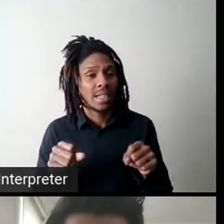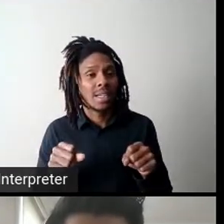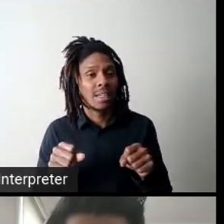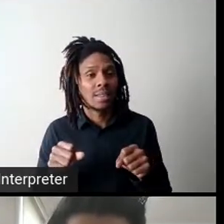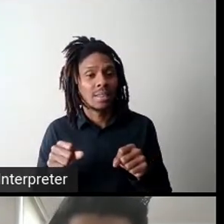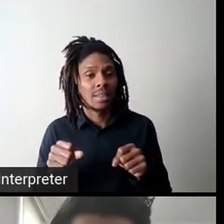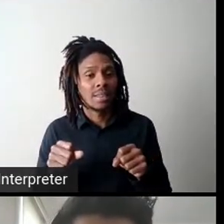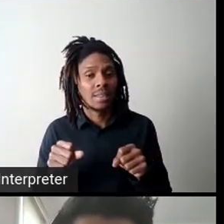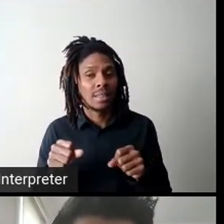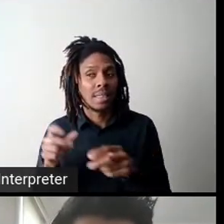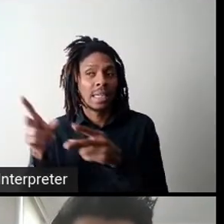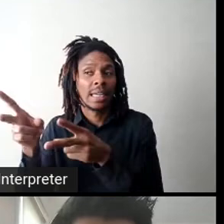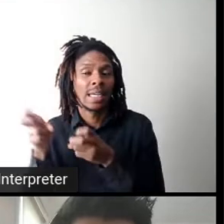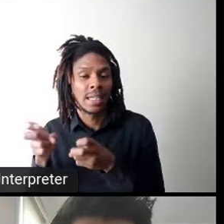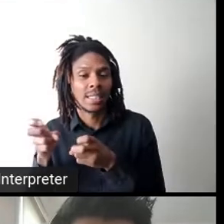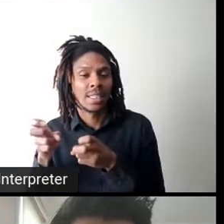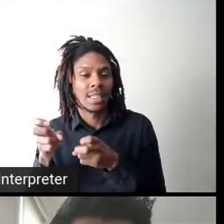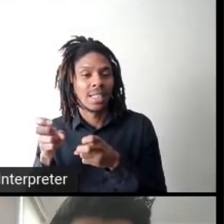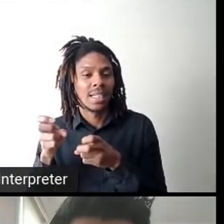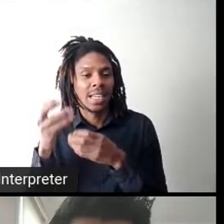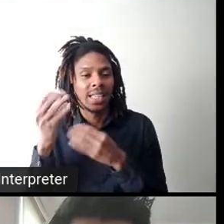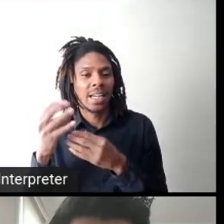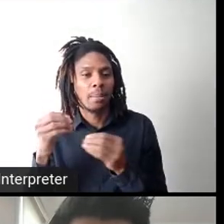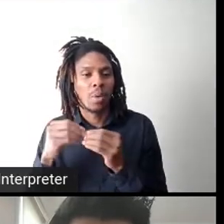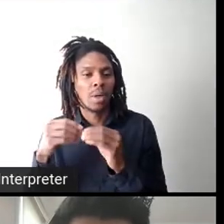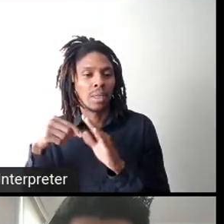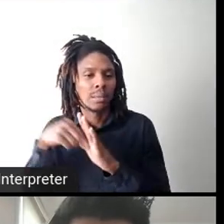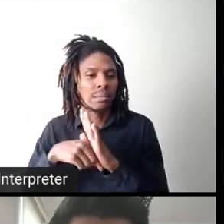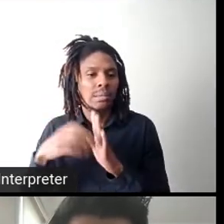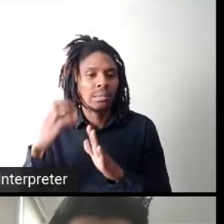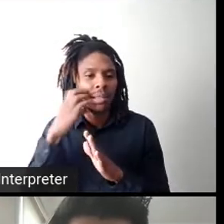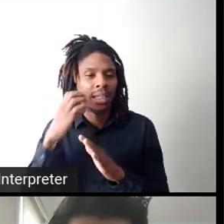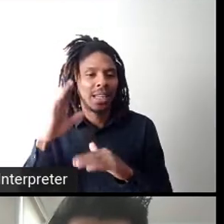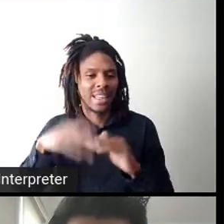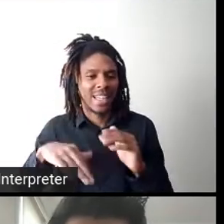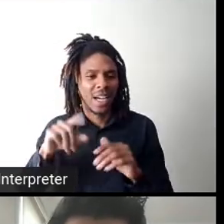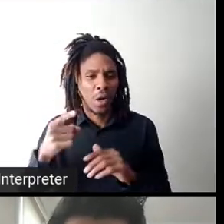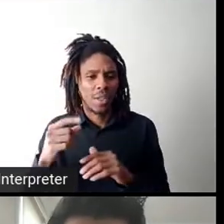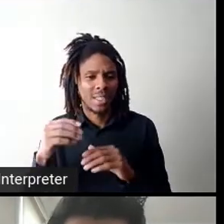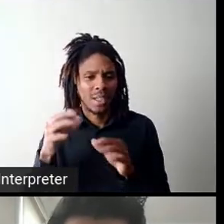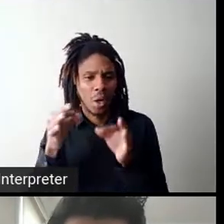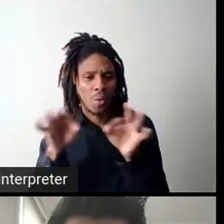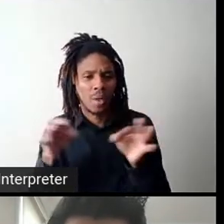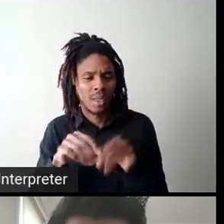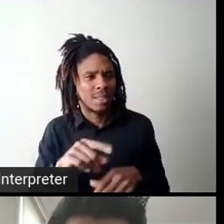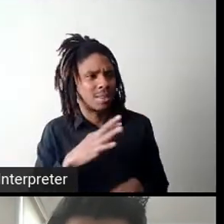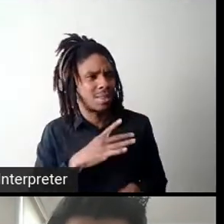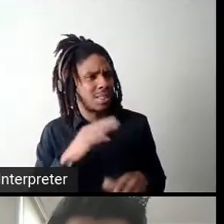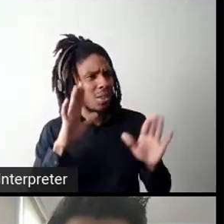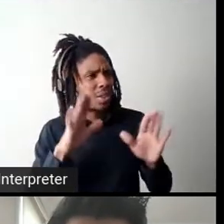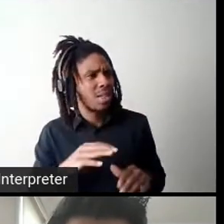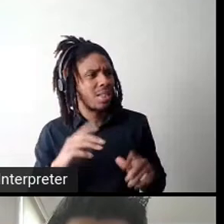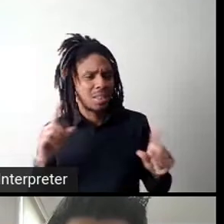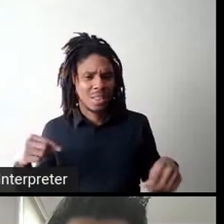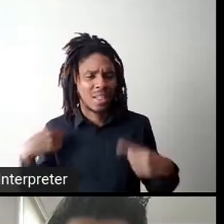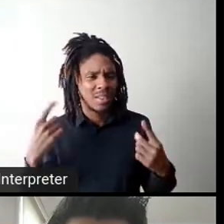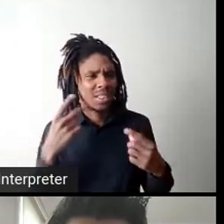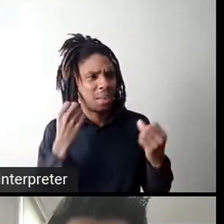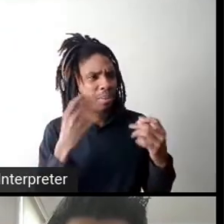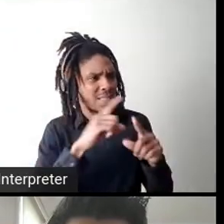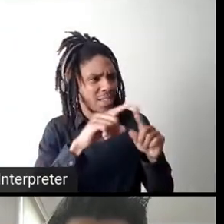data that is more rich than just text. Yeah, this is great because so many times when I've seen these type of designs, the